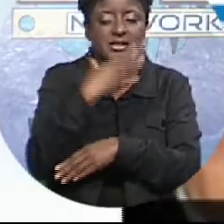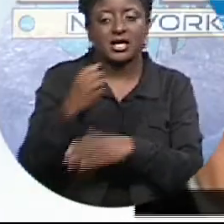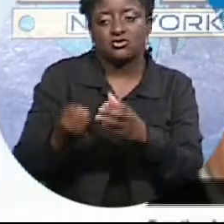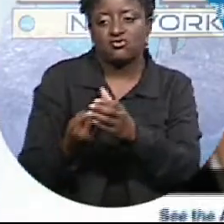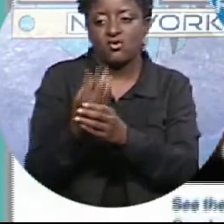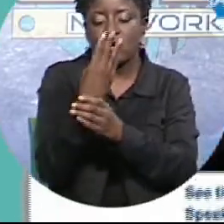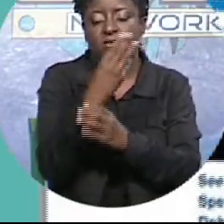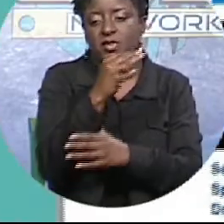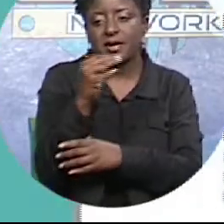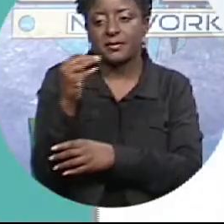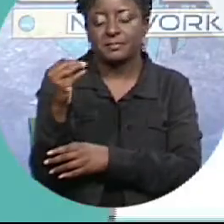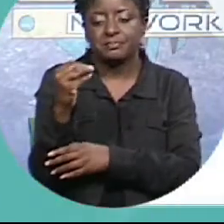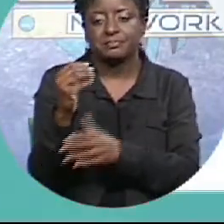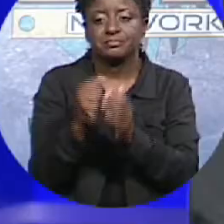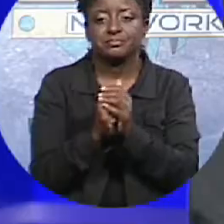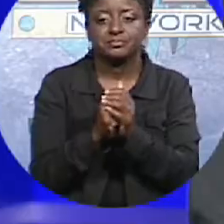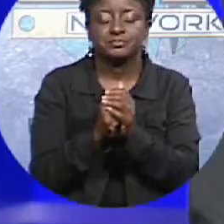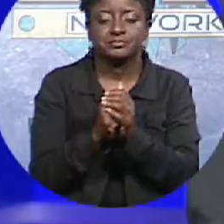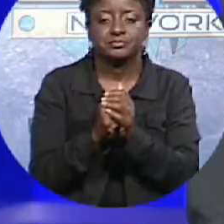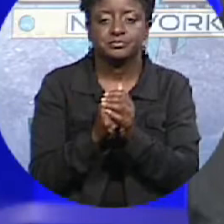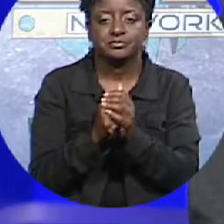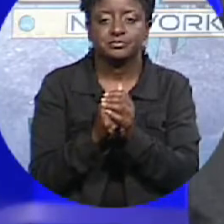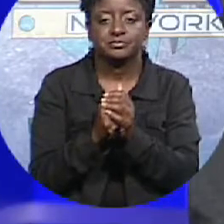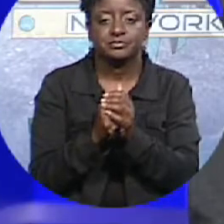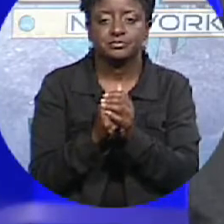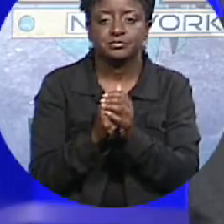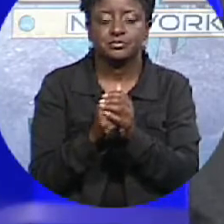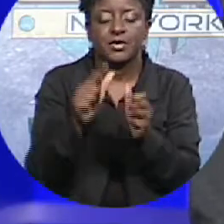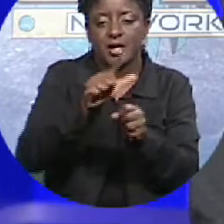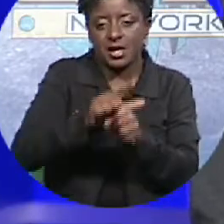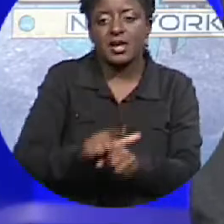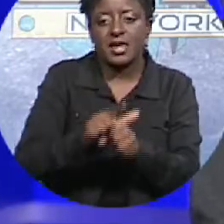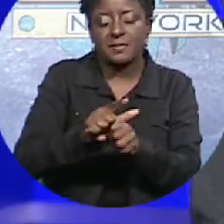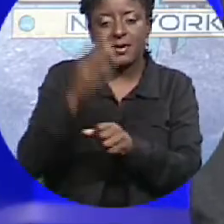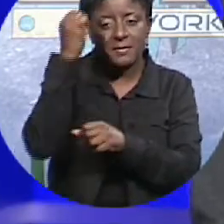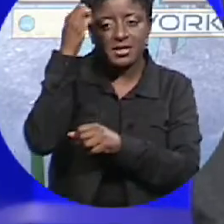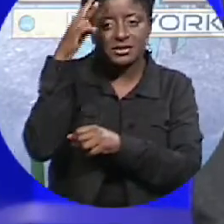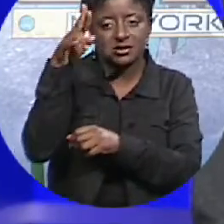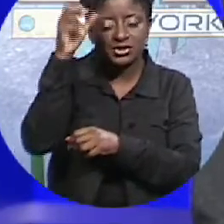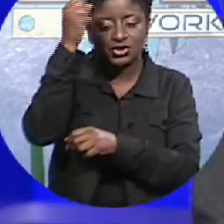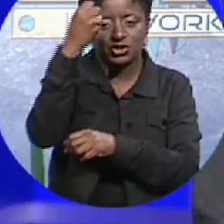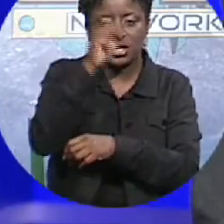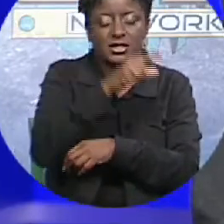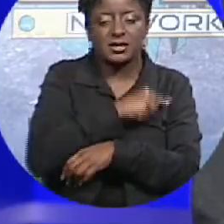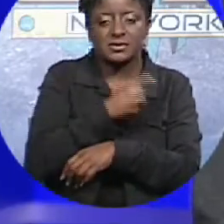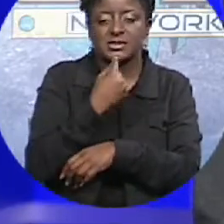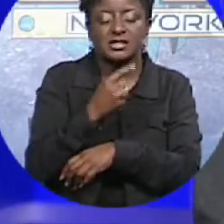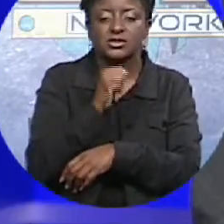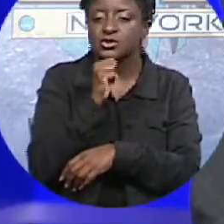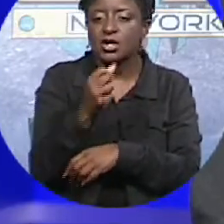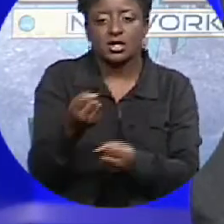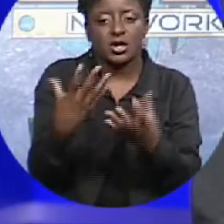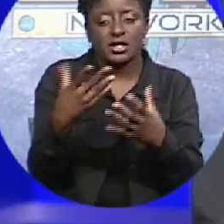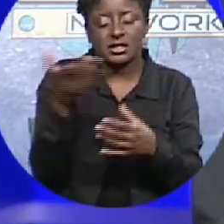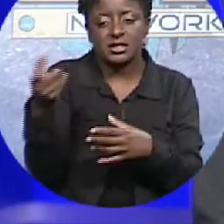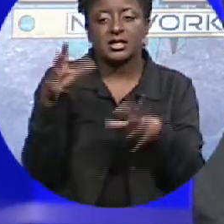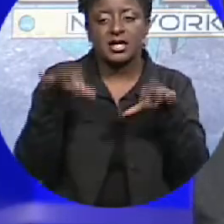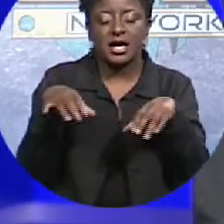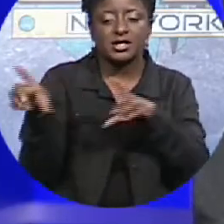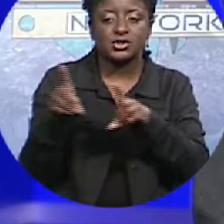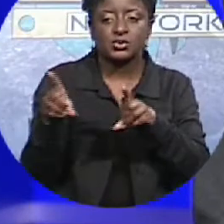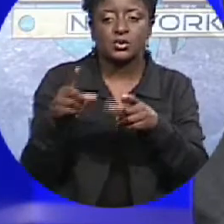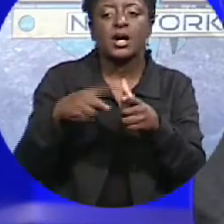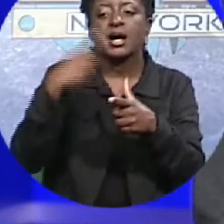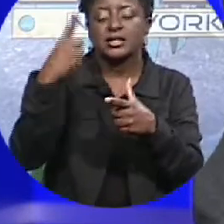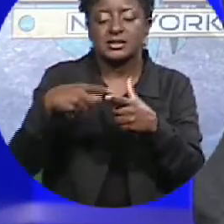Clint Watson, ZNS Network News. Labor Minister Shane Gibson says there's not much he can do until he signs off on the